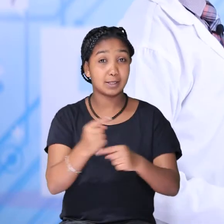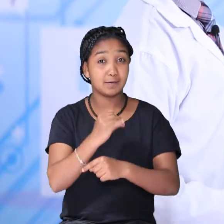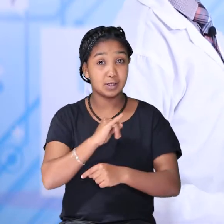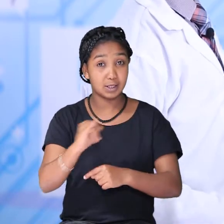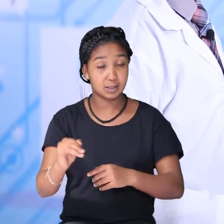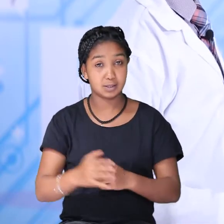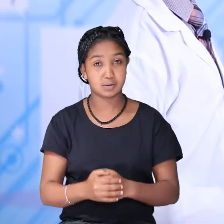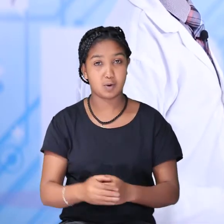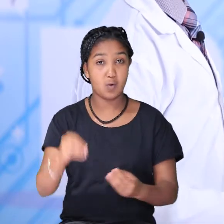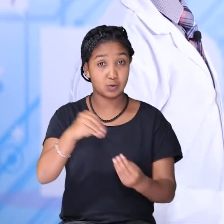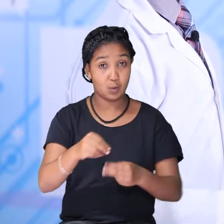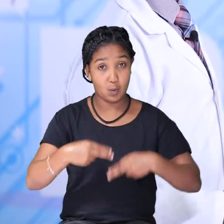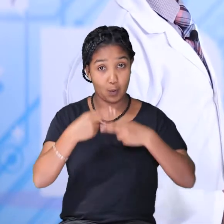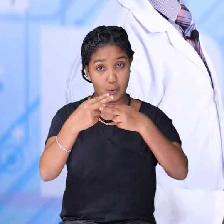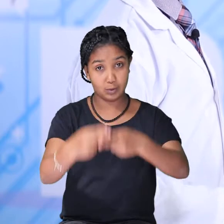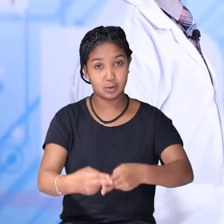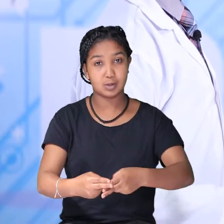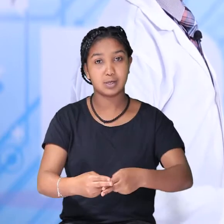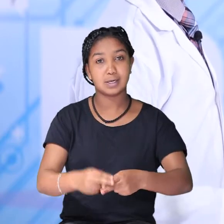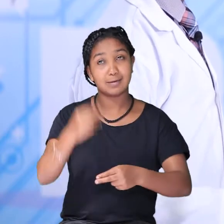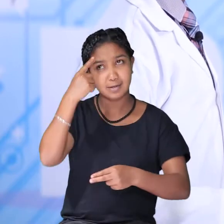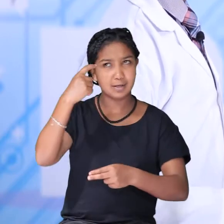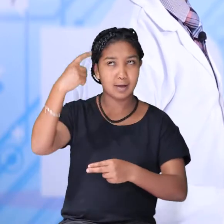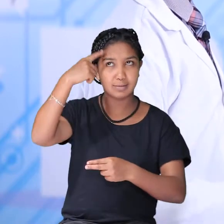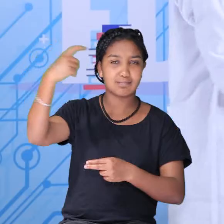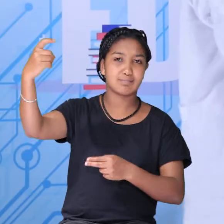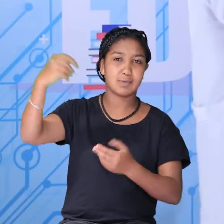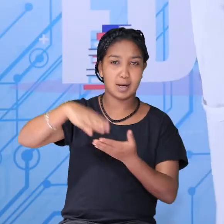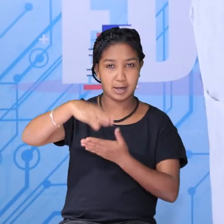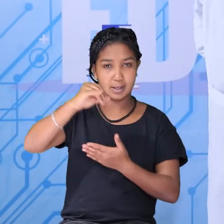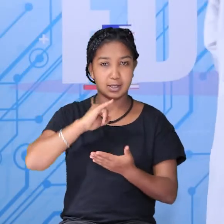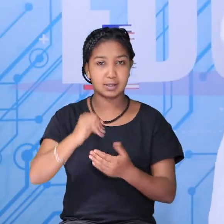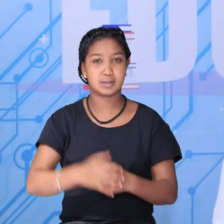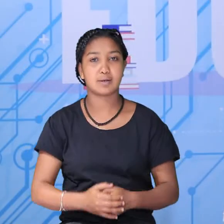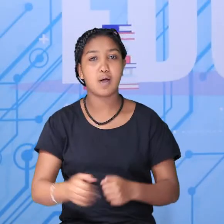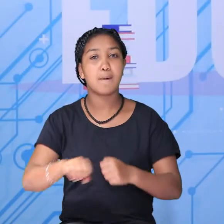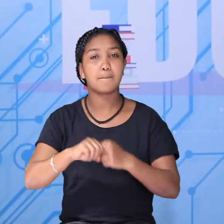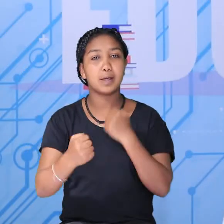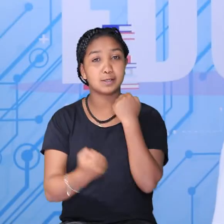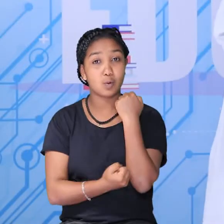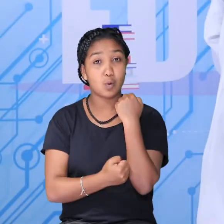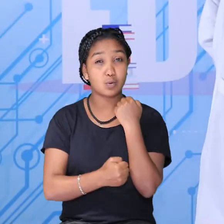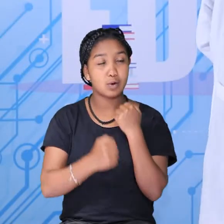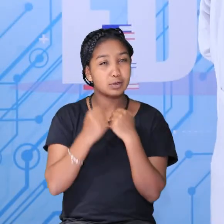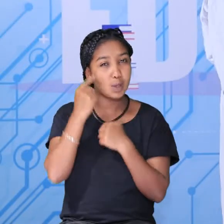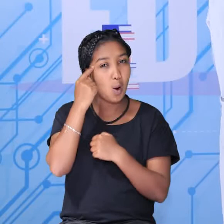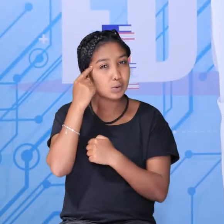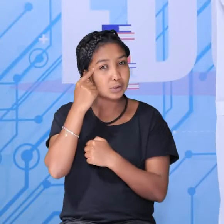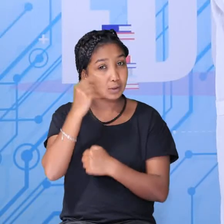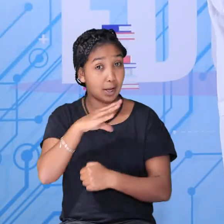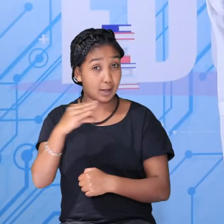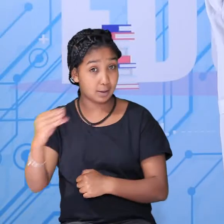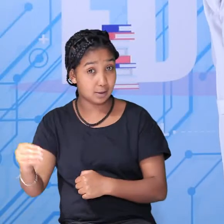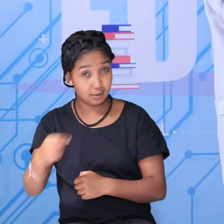is also called insight learning. It is based on thoughts